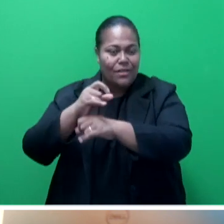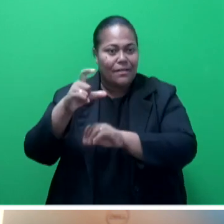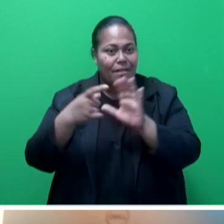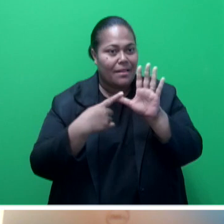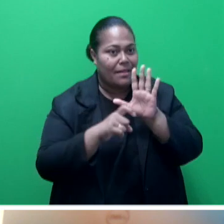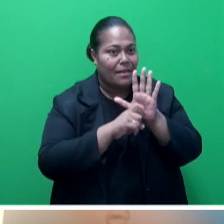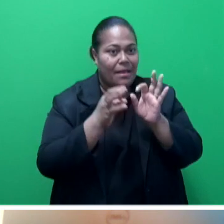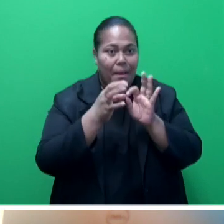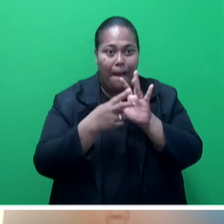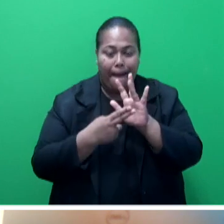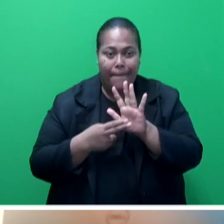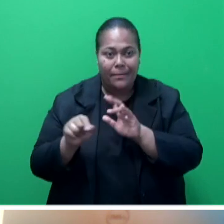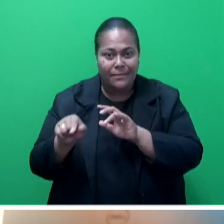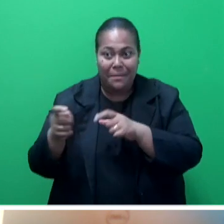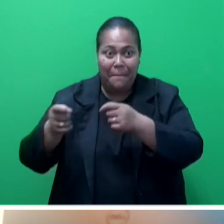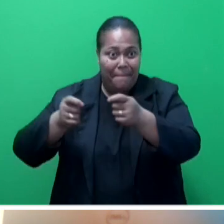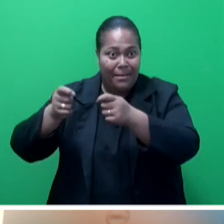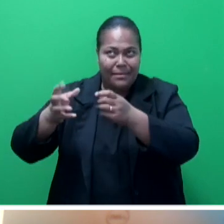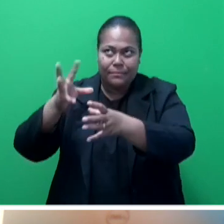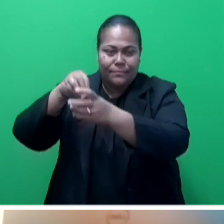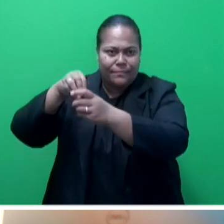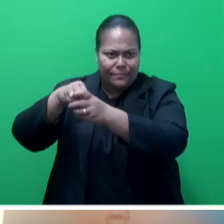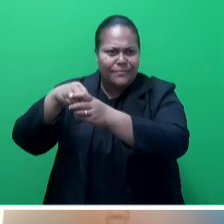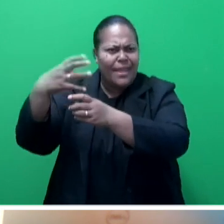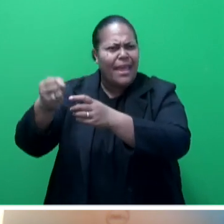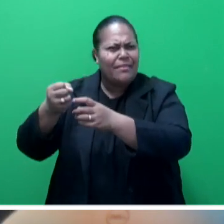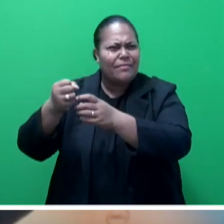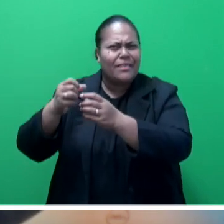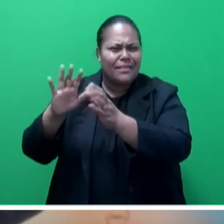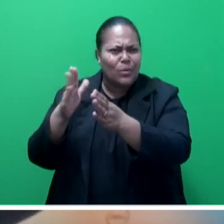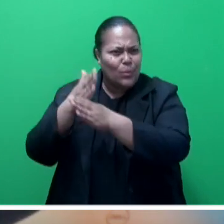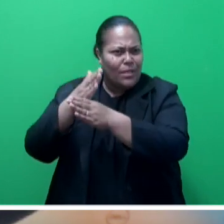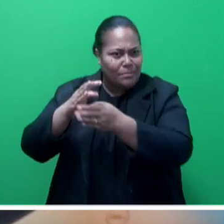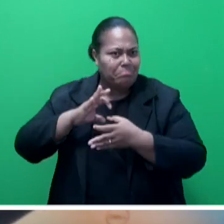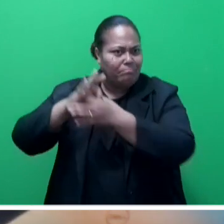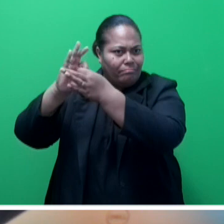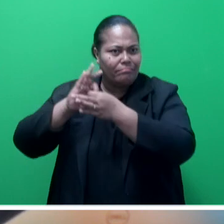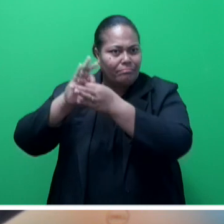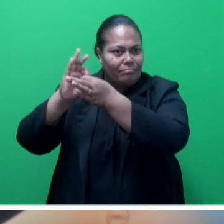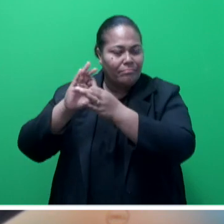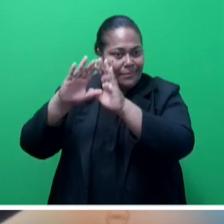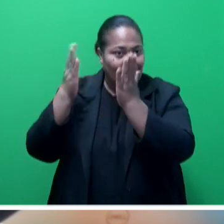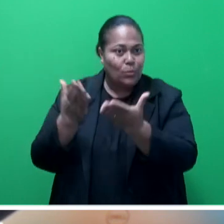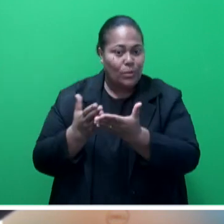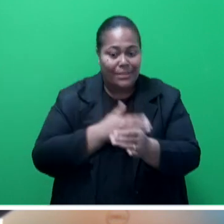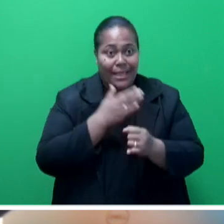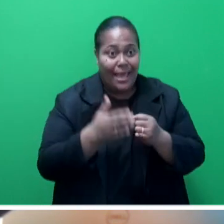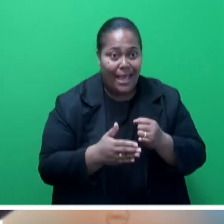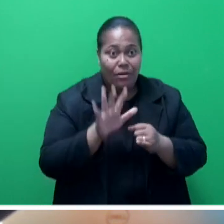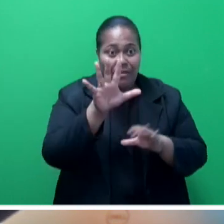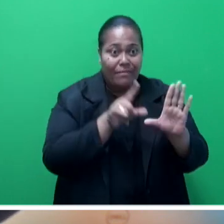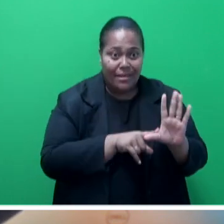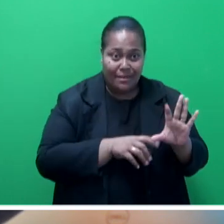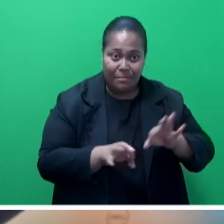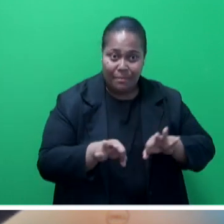beyond the existing national REDD+ initiative. It is important to note, Mr. Speaker, sir, that at the end of the 5-year ERPA, Fiji